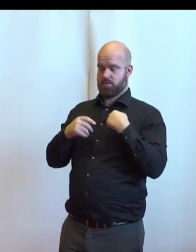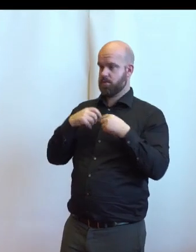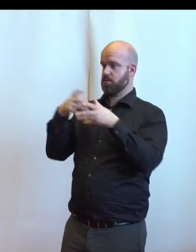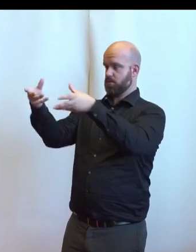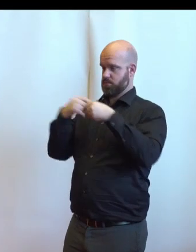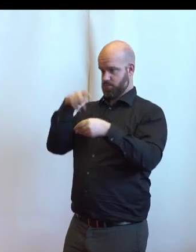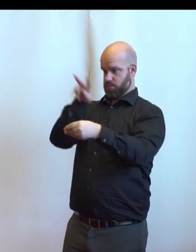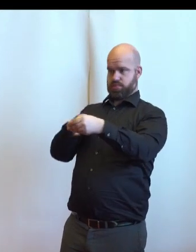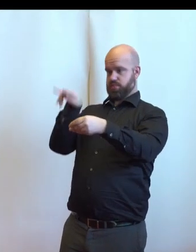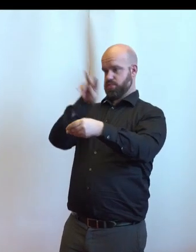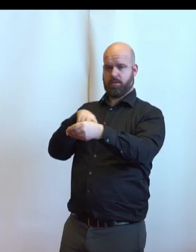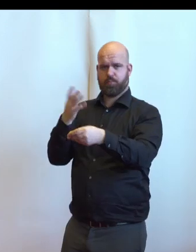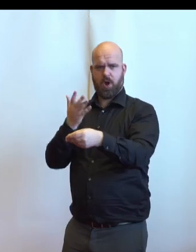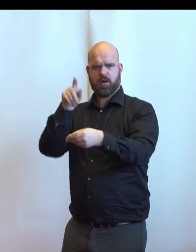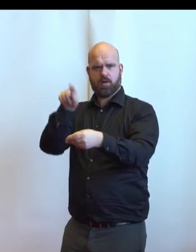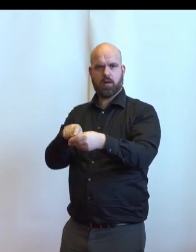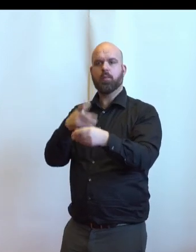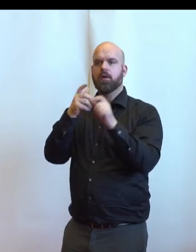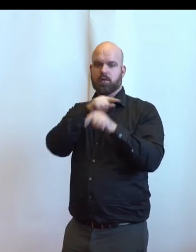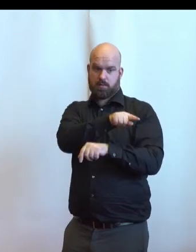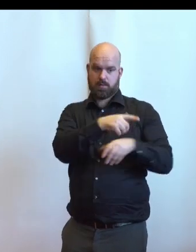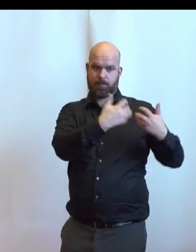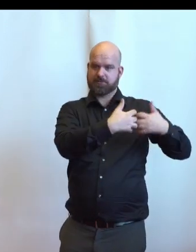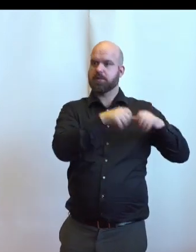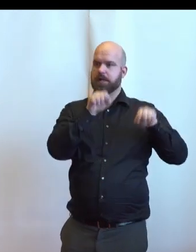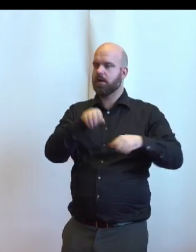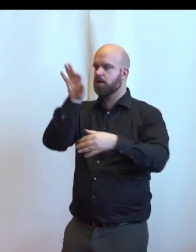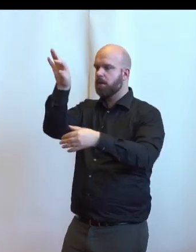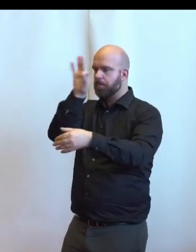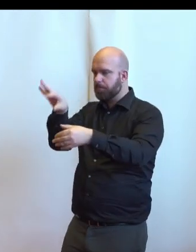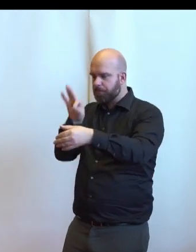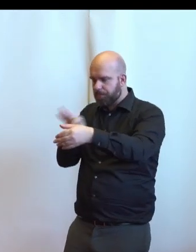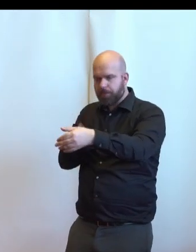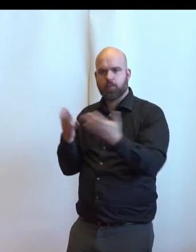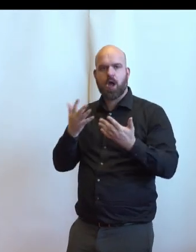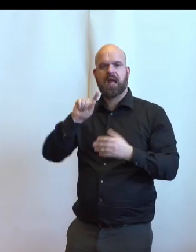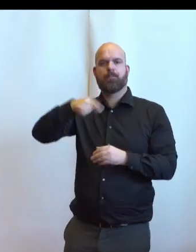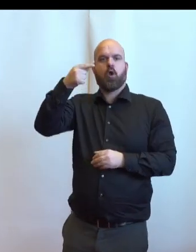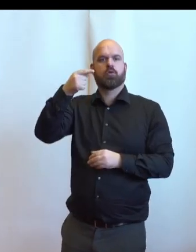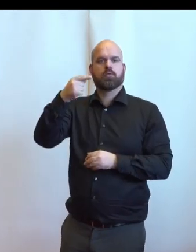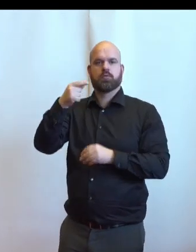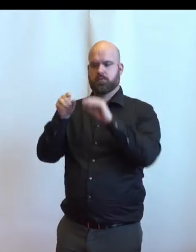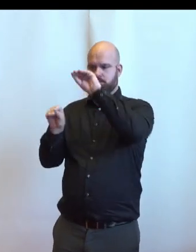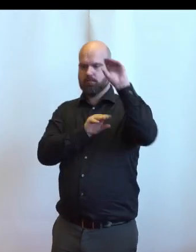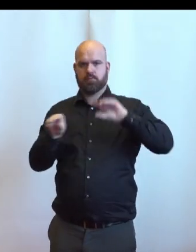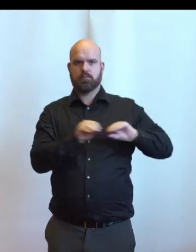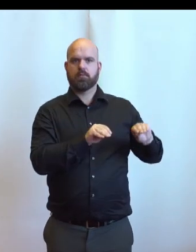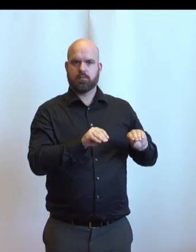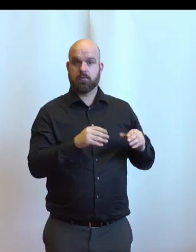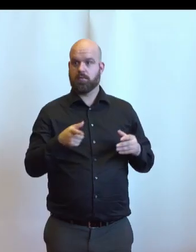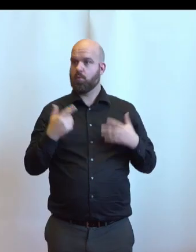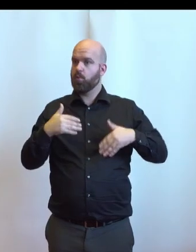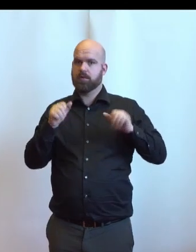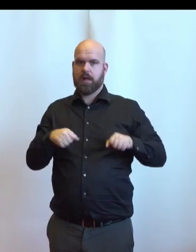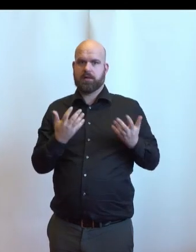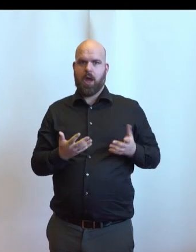a lot of people, especially when you're challenged in a specific language. You're not totally fluent in, which